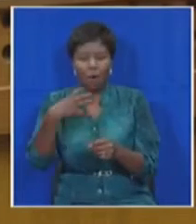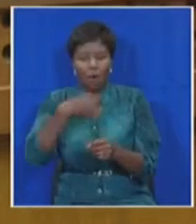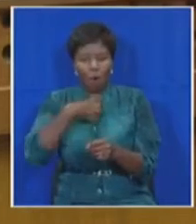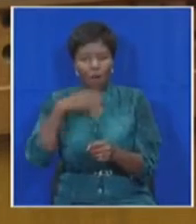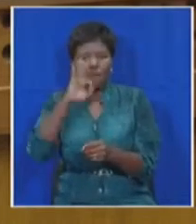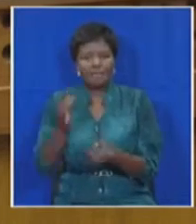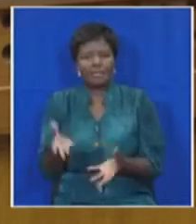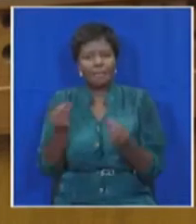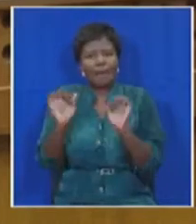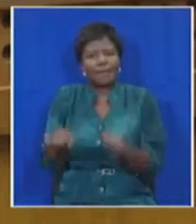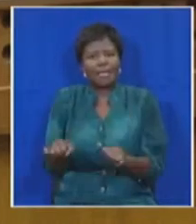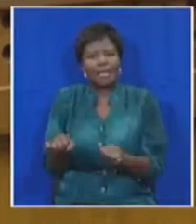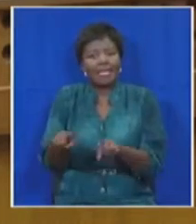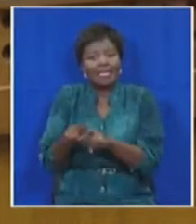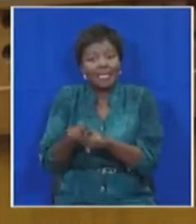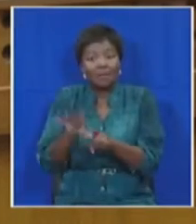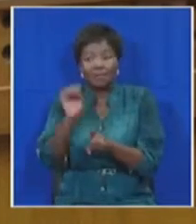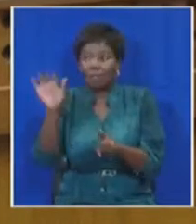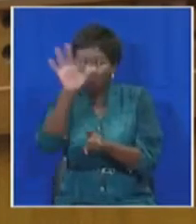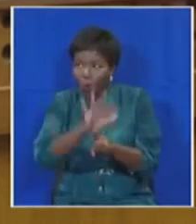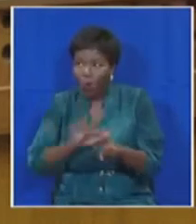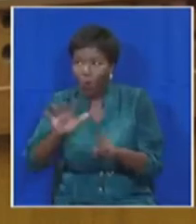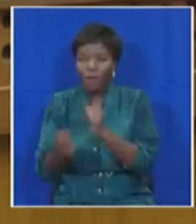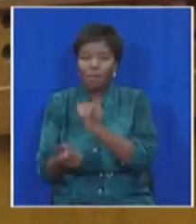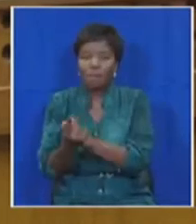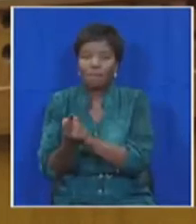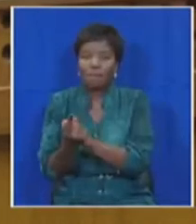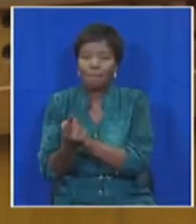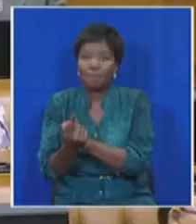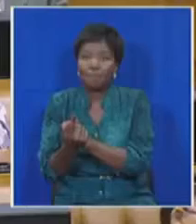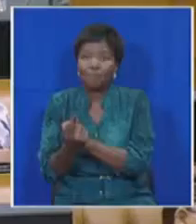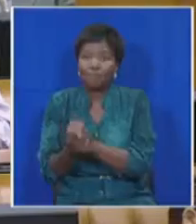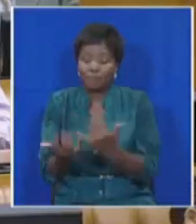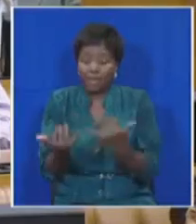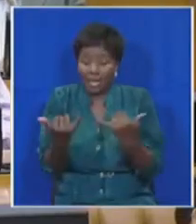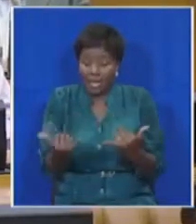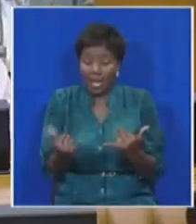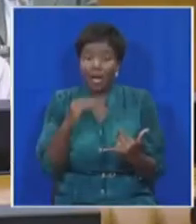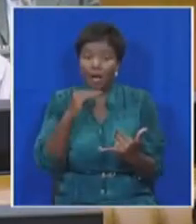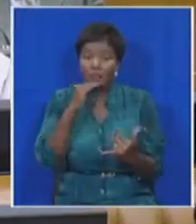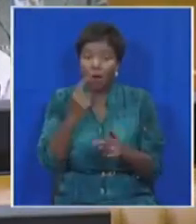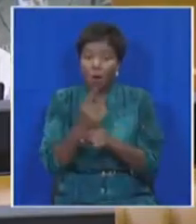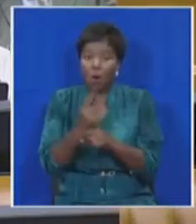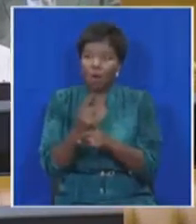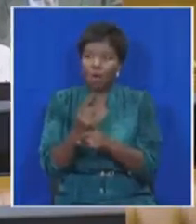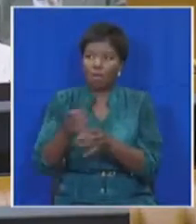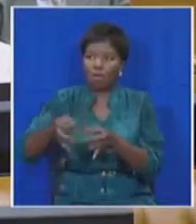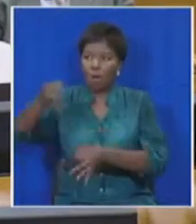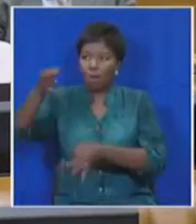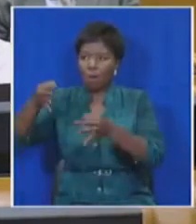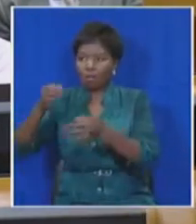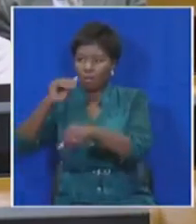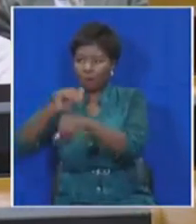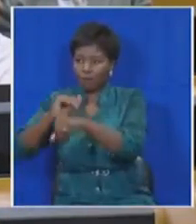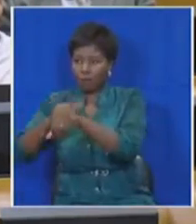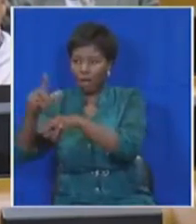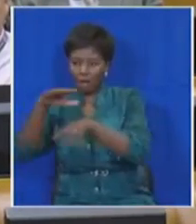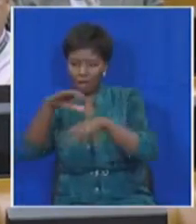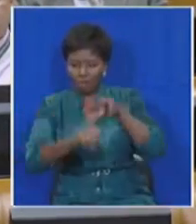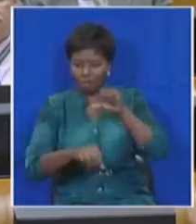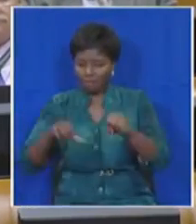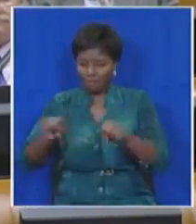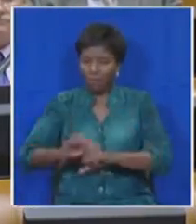sector. This will free their boards from capture by the politically connected elites and give